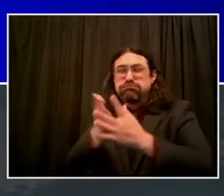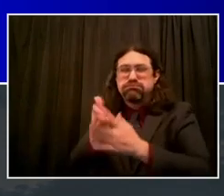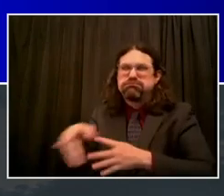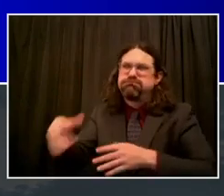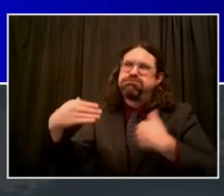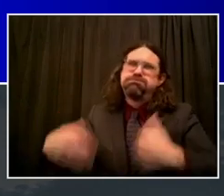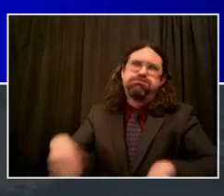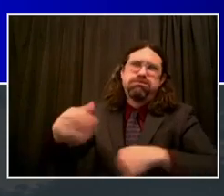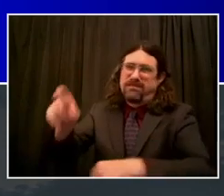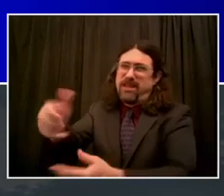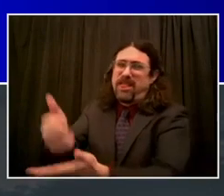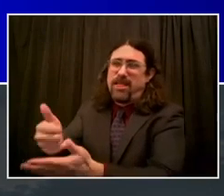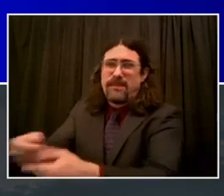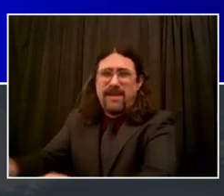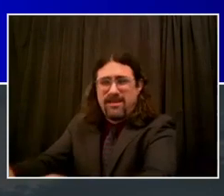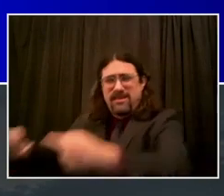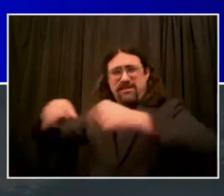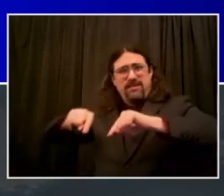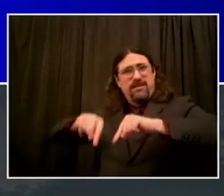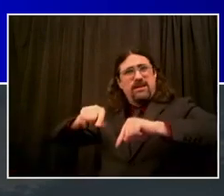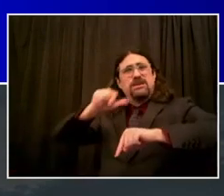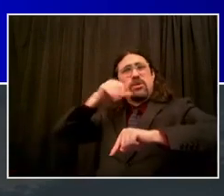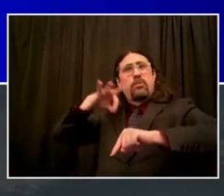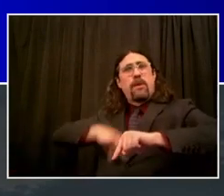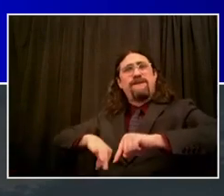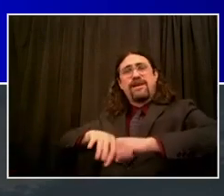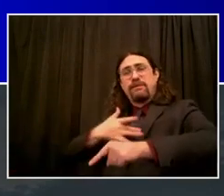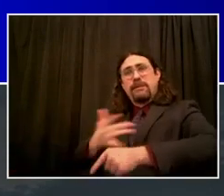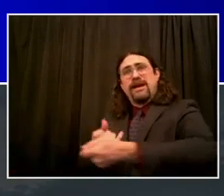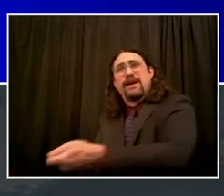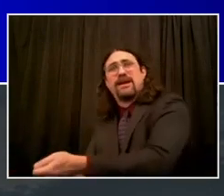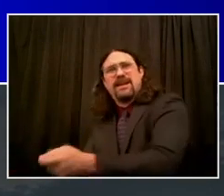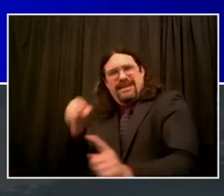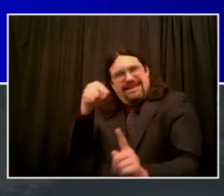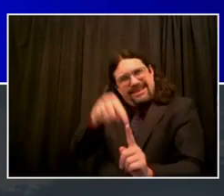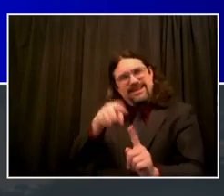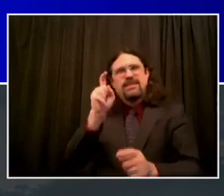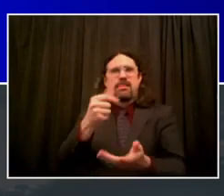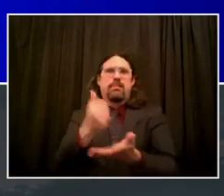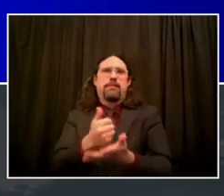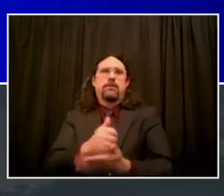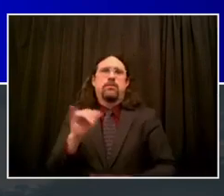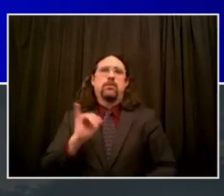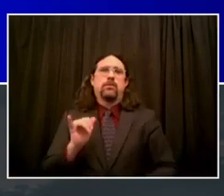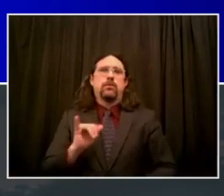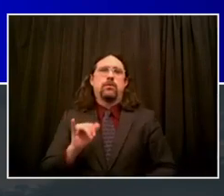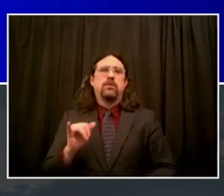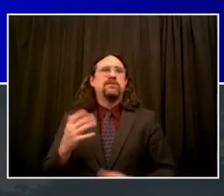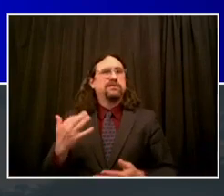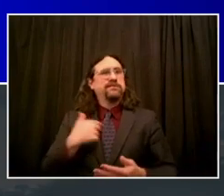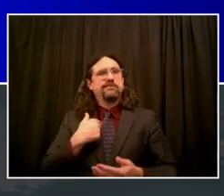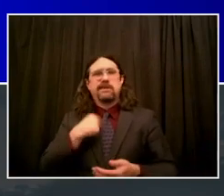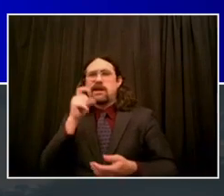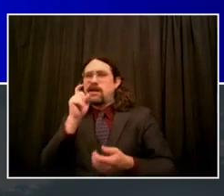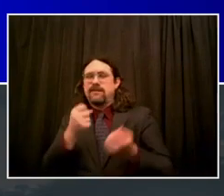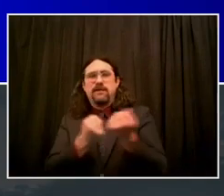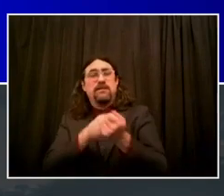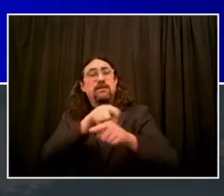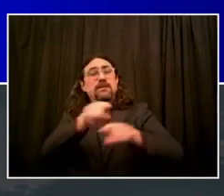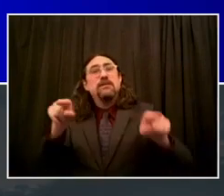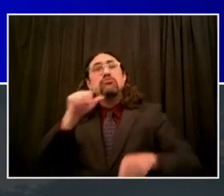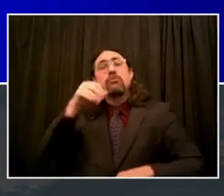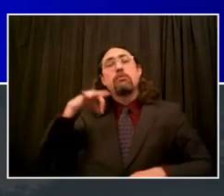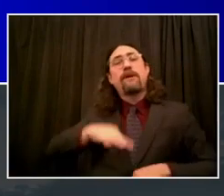initiative focused particularly on nonprofit staff. And we have a target of reaching